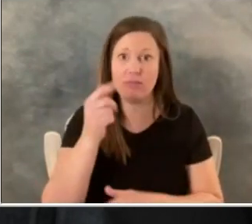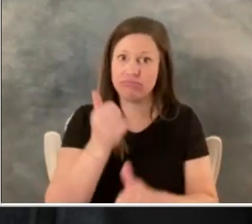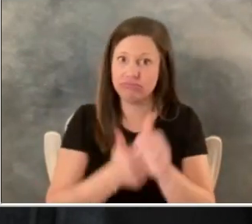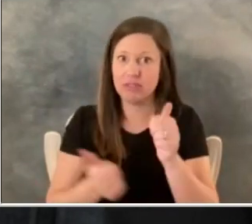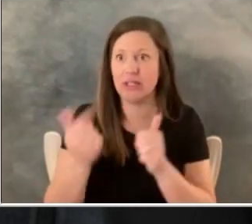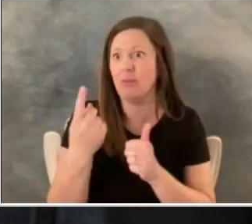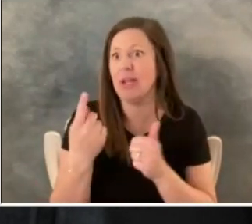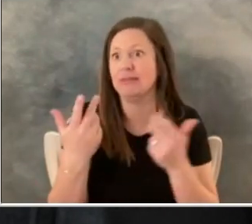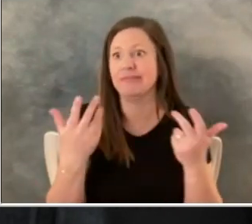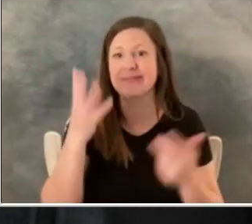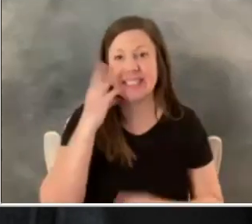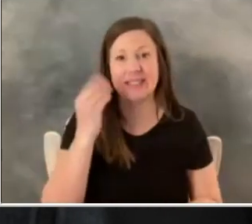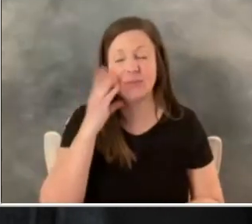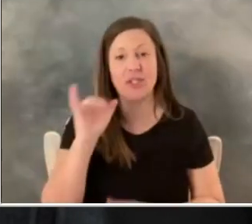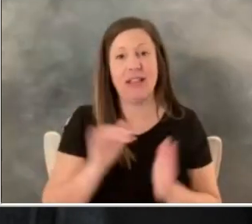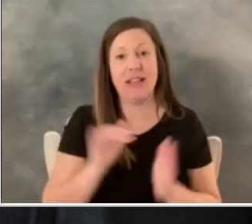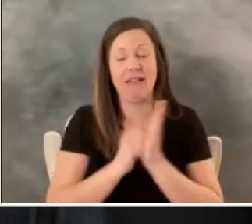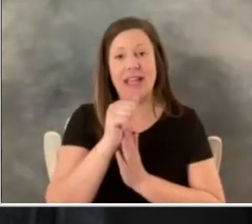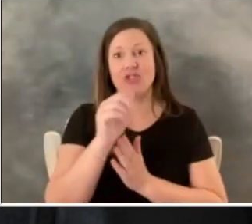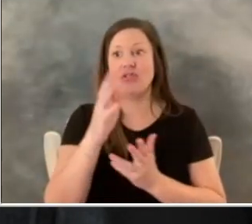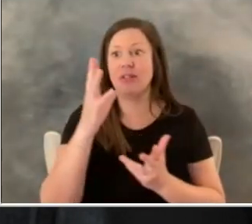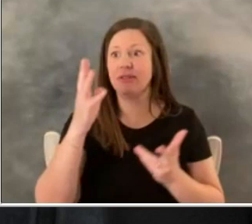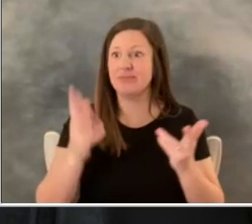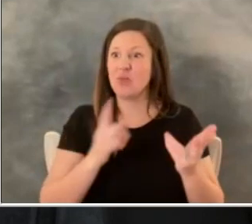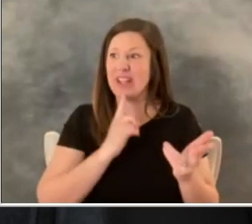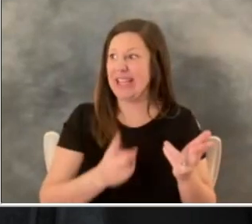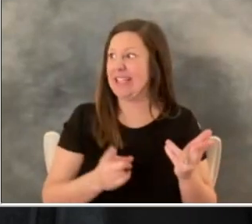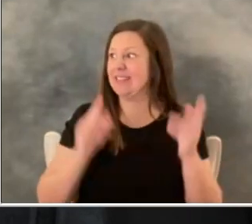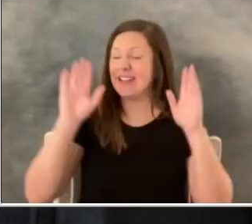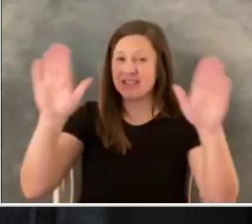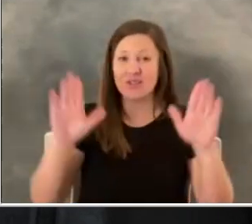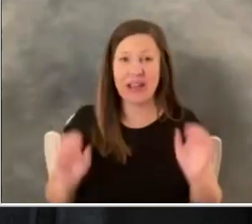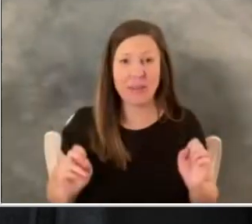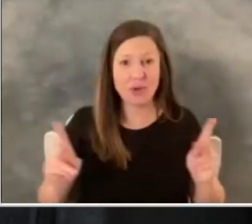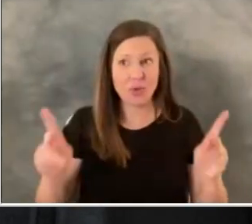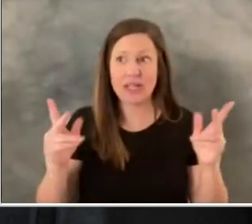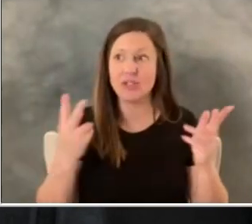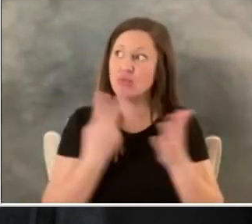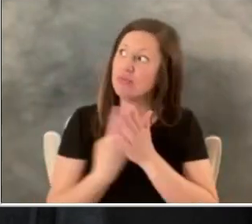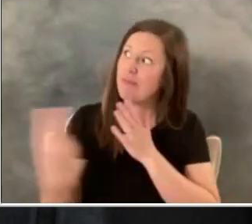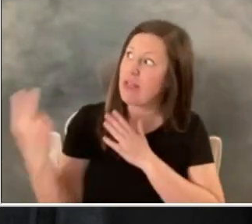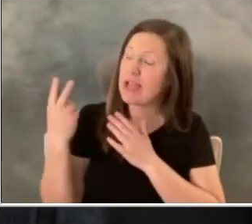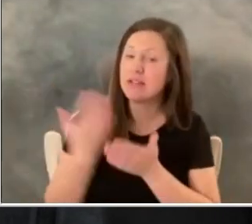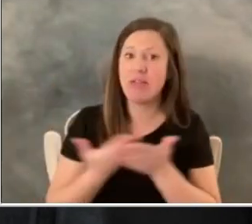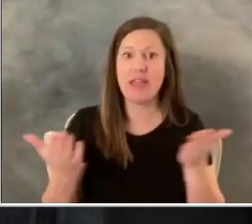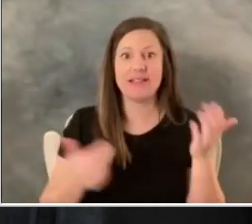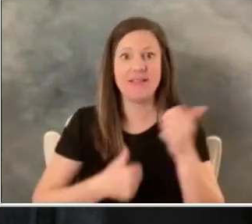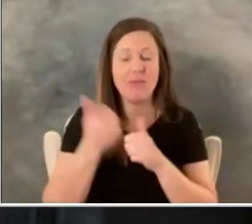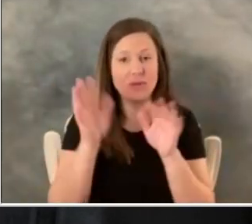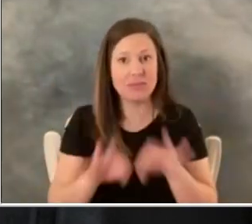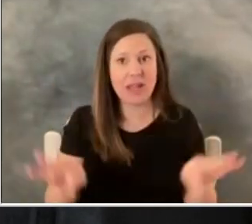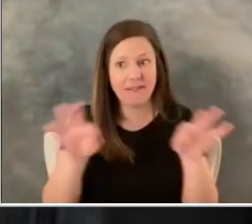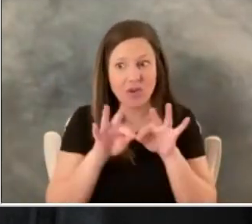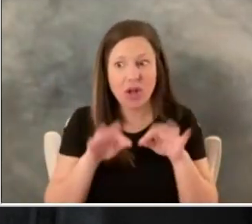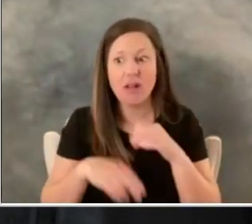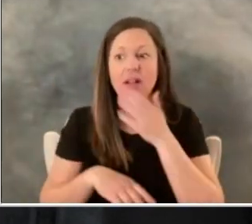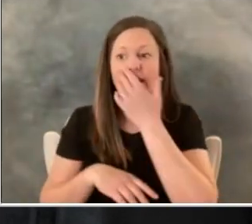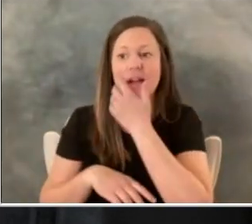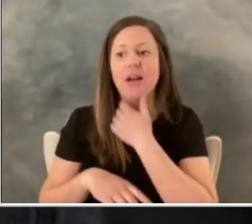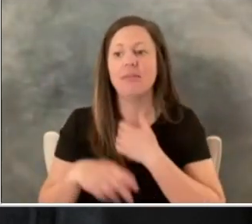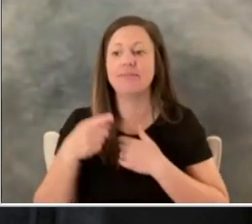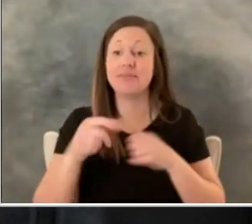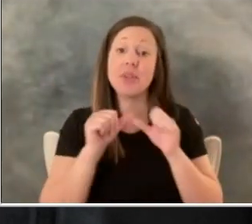it's a great opportunity to reflect on things that are most meaningful, to you. So whether that means that you keep working full